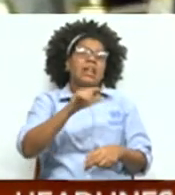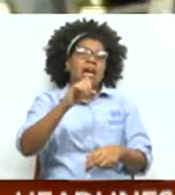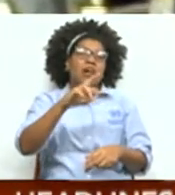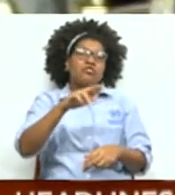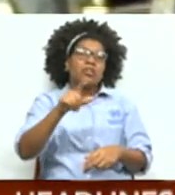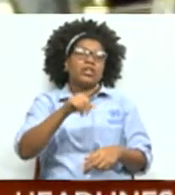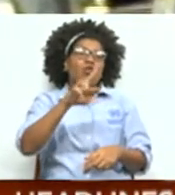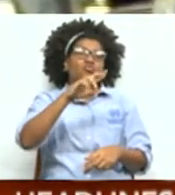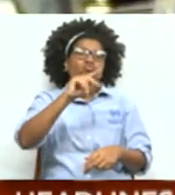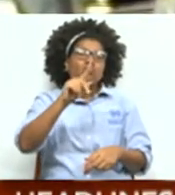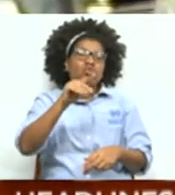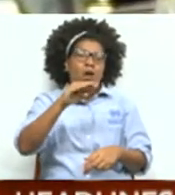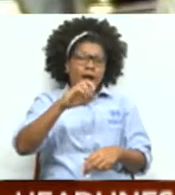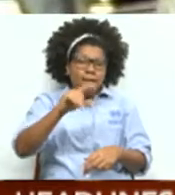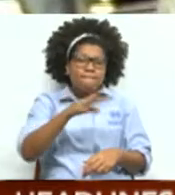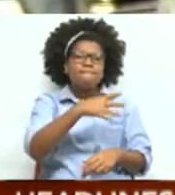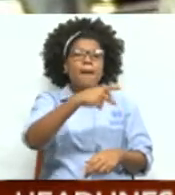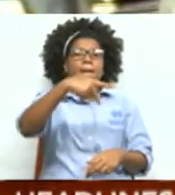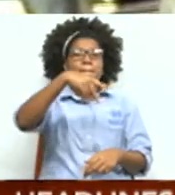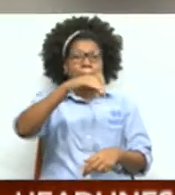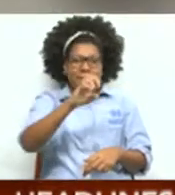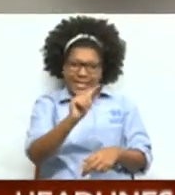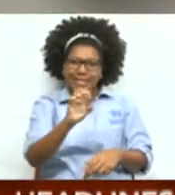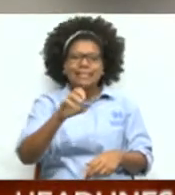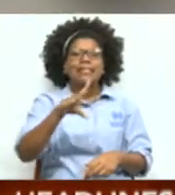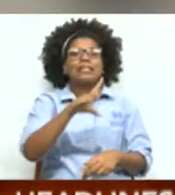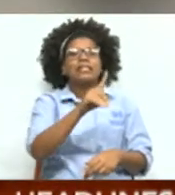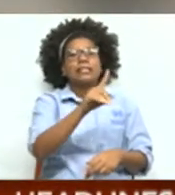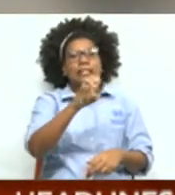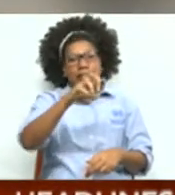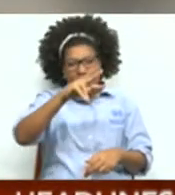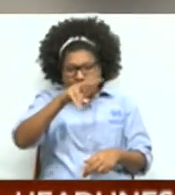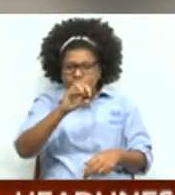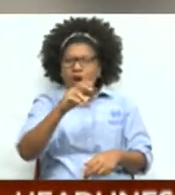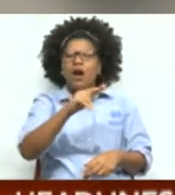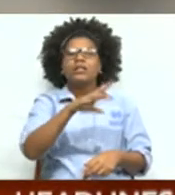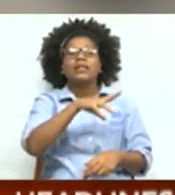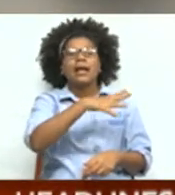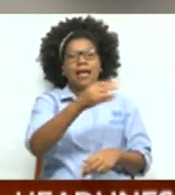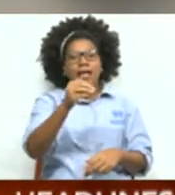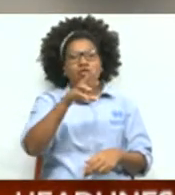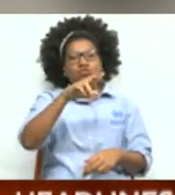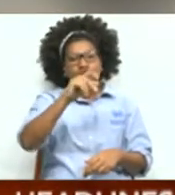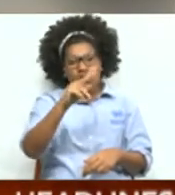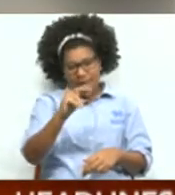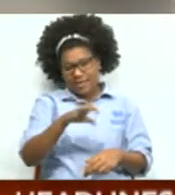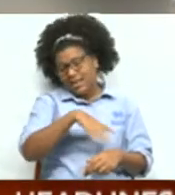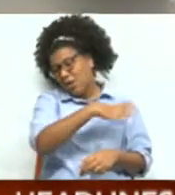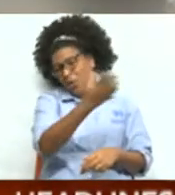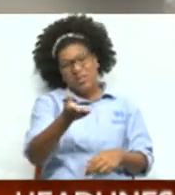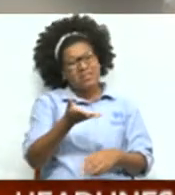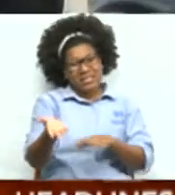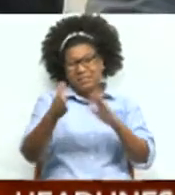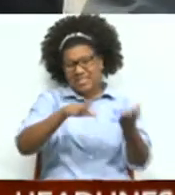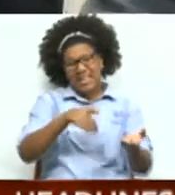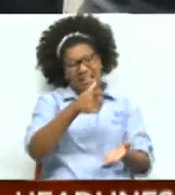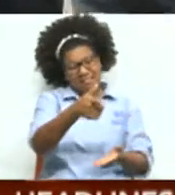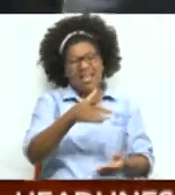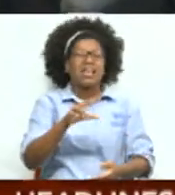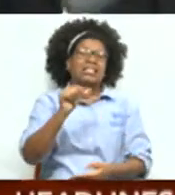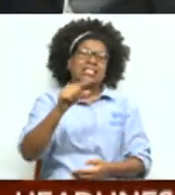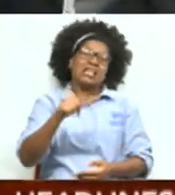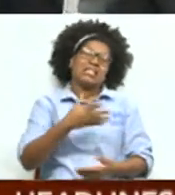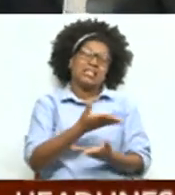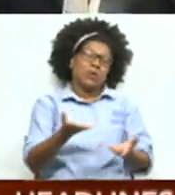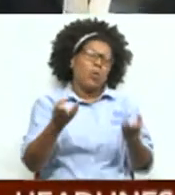Noray, Devon Jack, and Randy Graves, all victims of Saturday's massacre. Minister of National Security